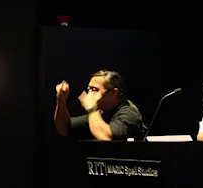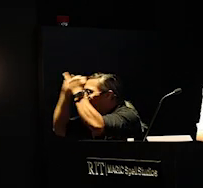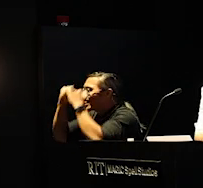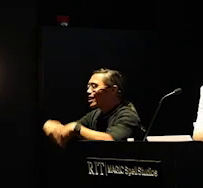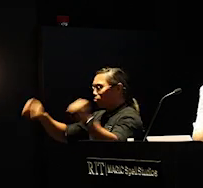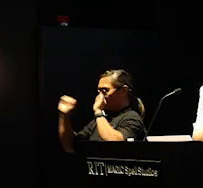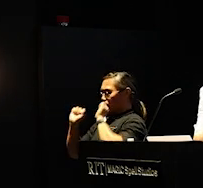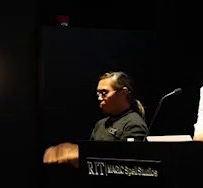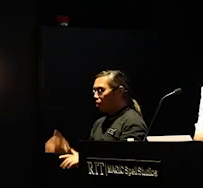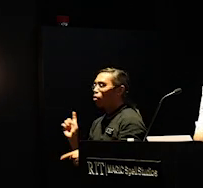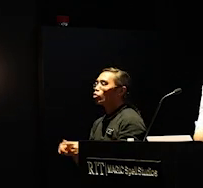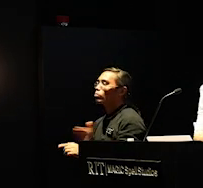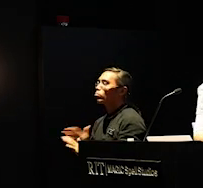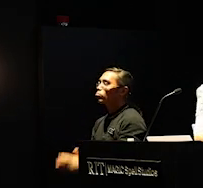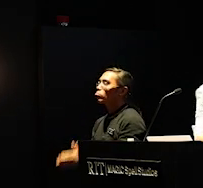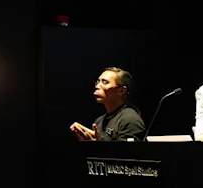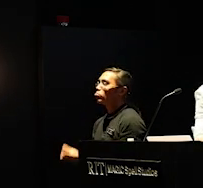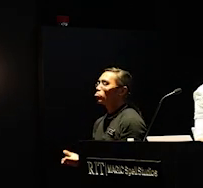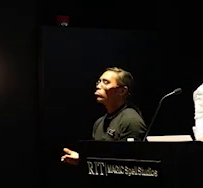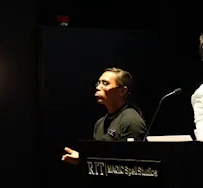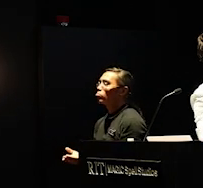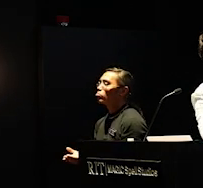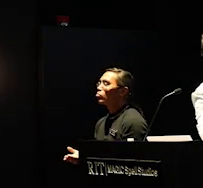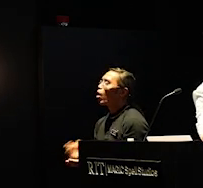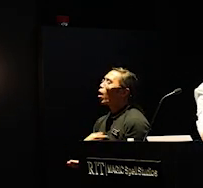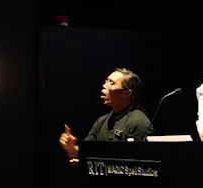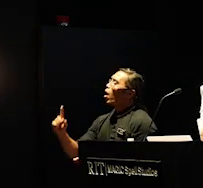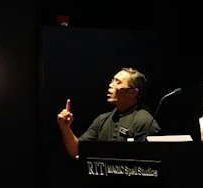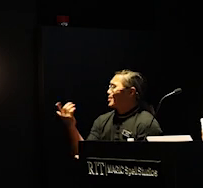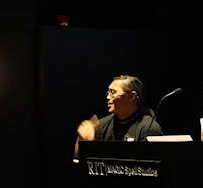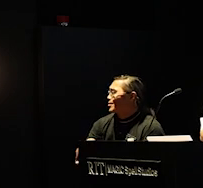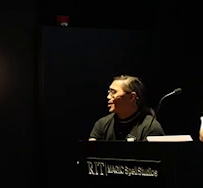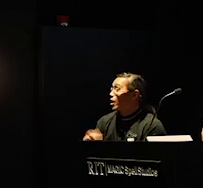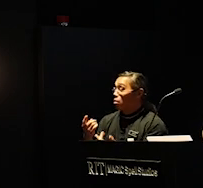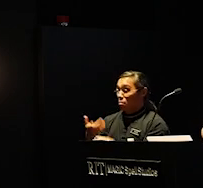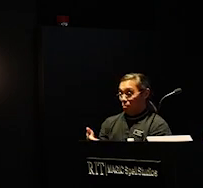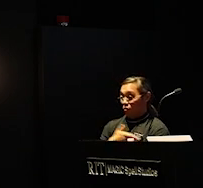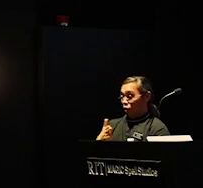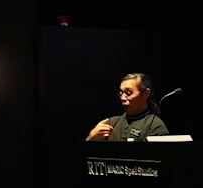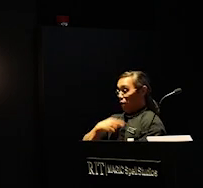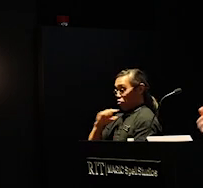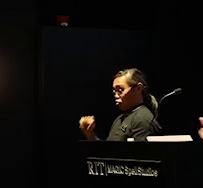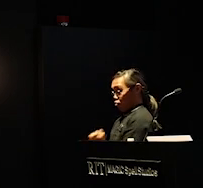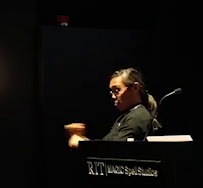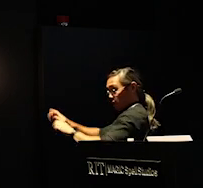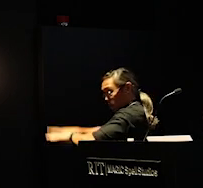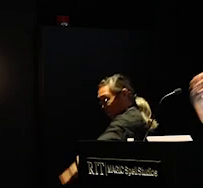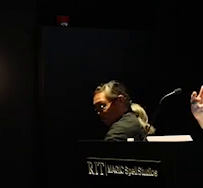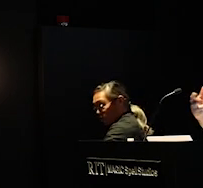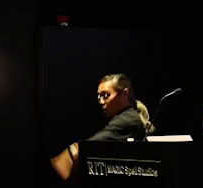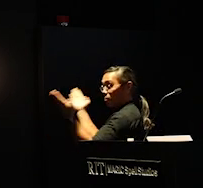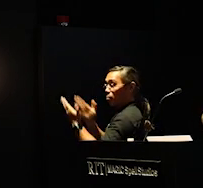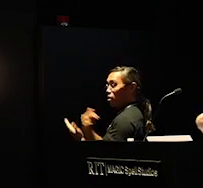at the time I was like, I don't know, 2008 and those years before the restaurant opened, am I designing? I don't know, because I feel like